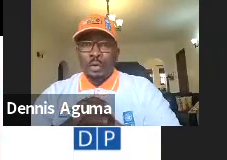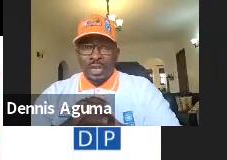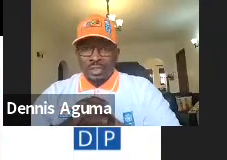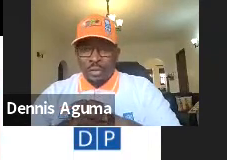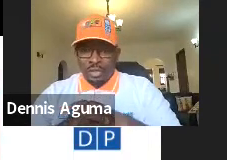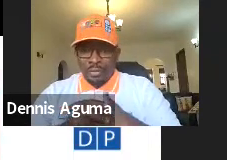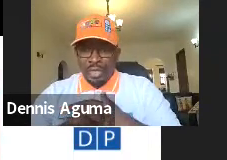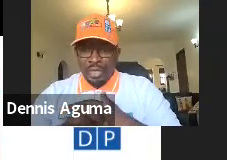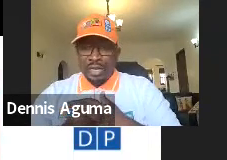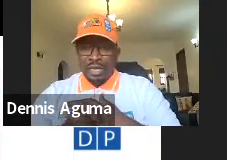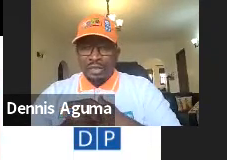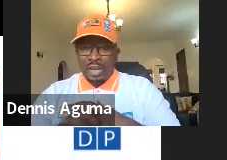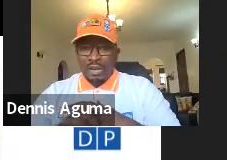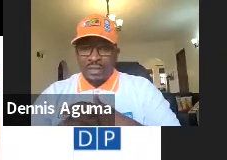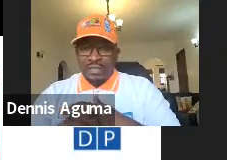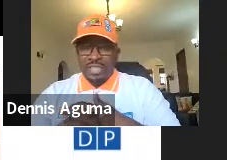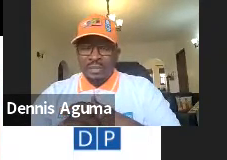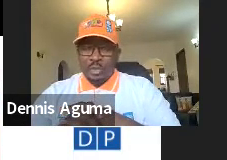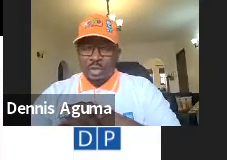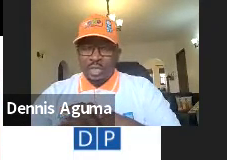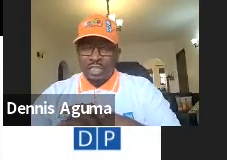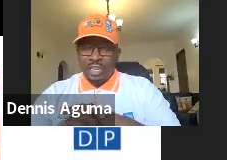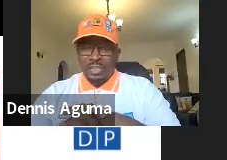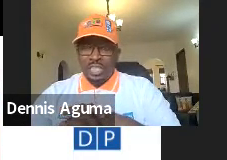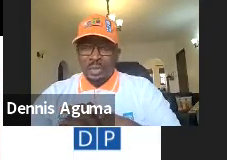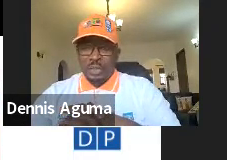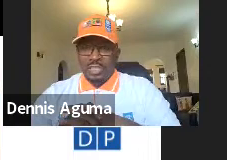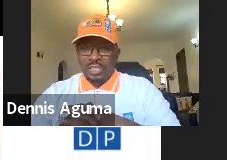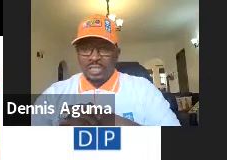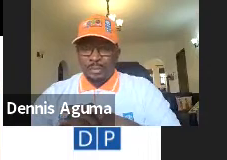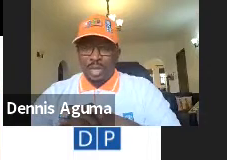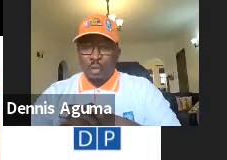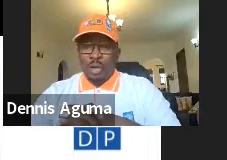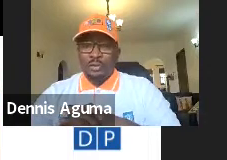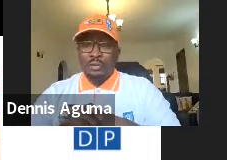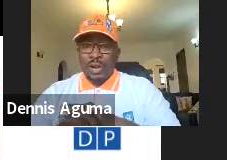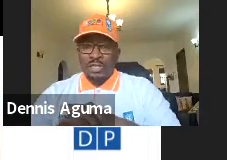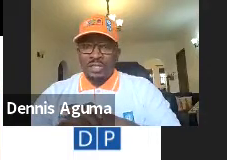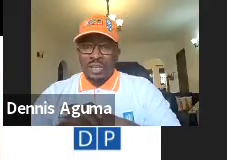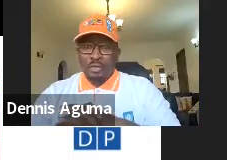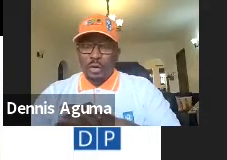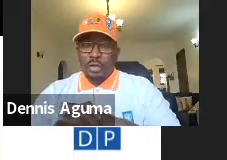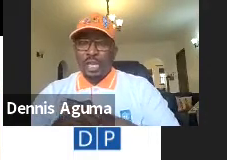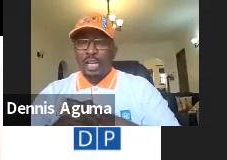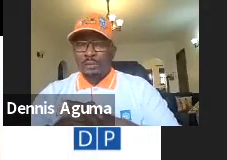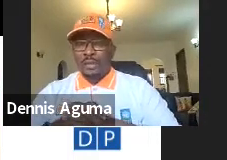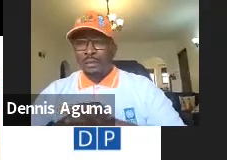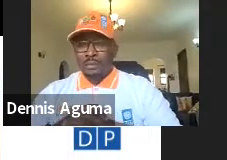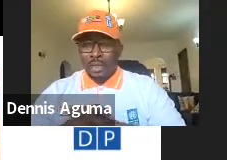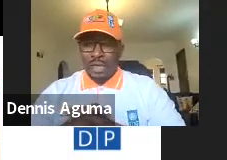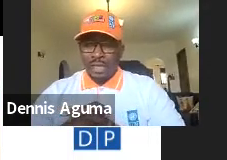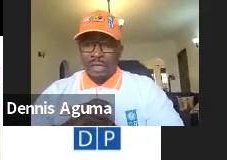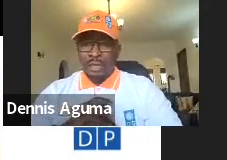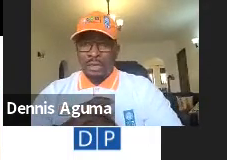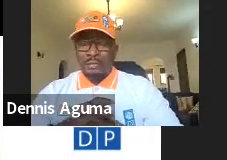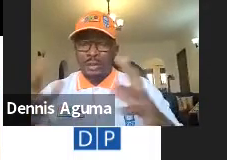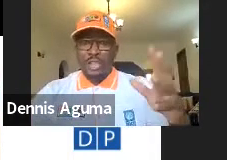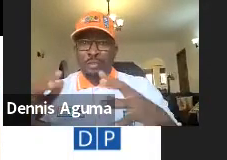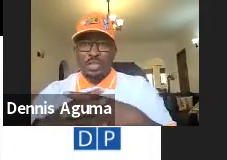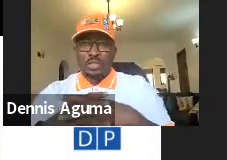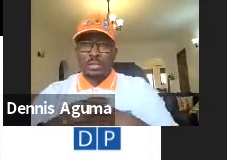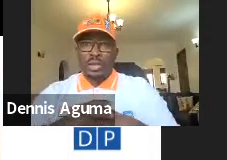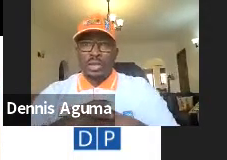available grants for them. The Makerere University team actually won, I think, about 10 million shillings worth of grants, which are going to help them as